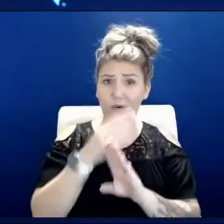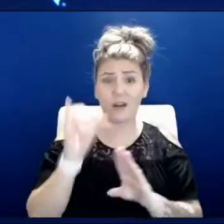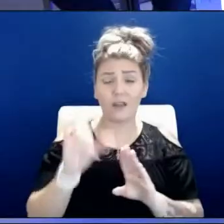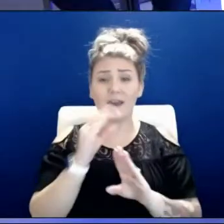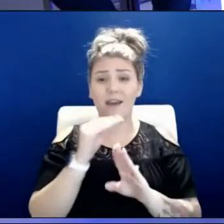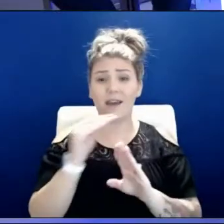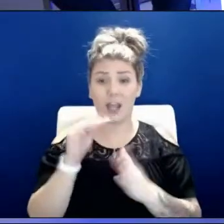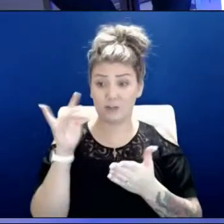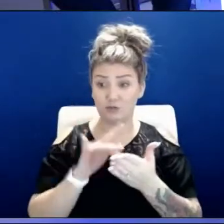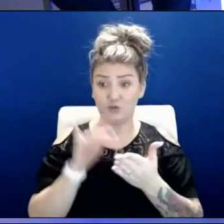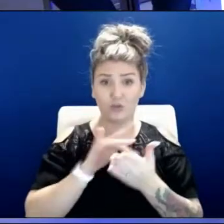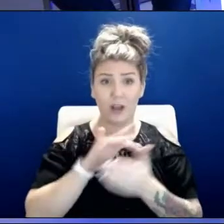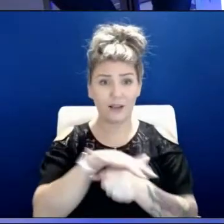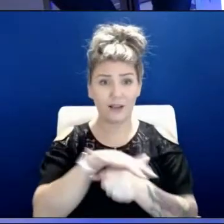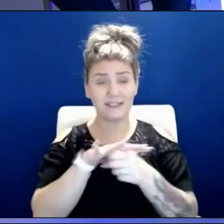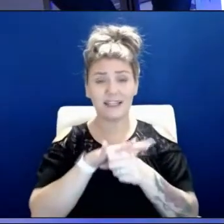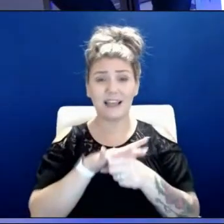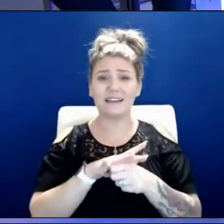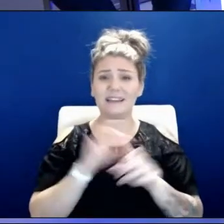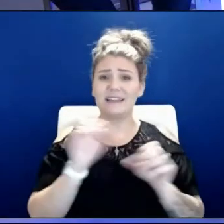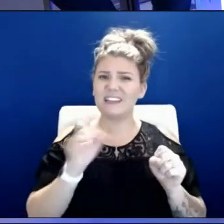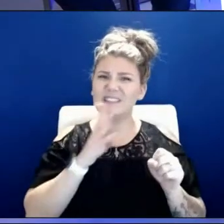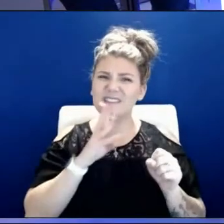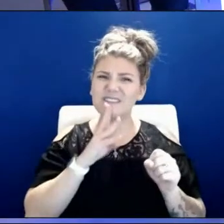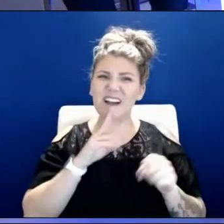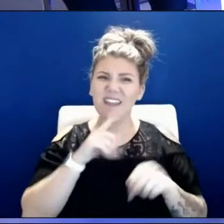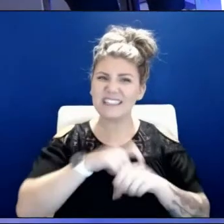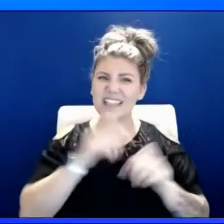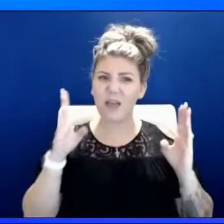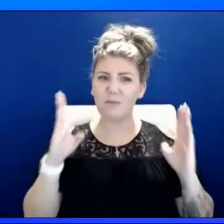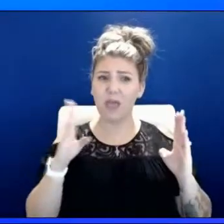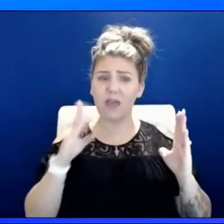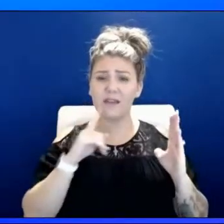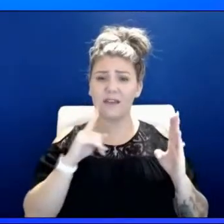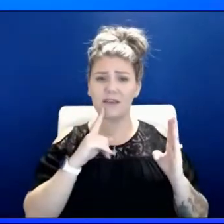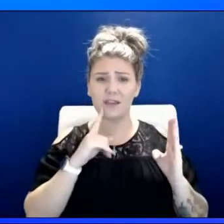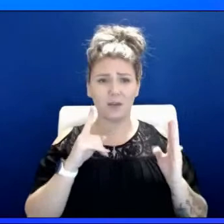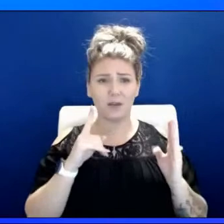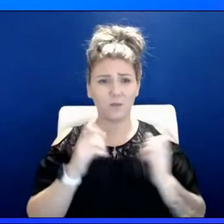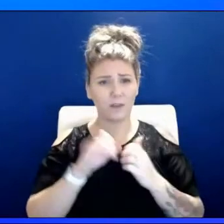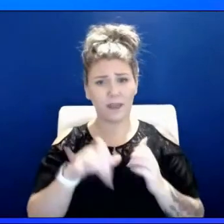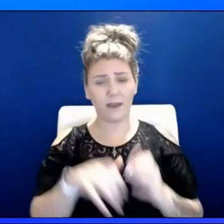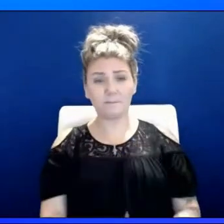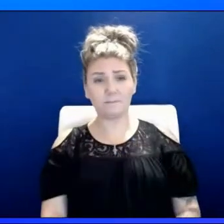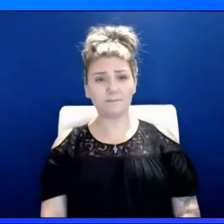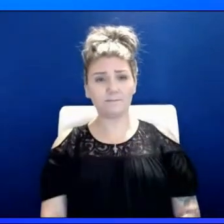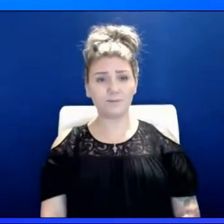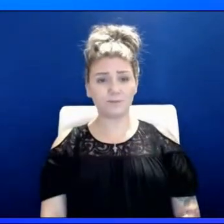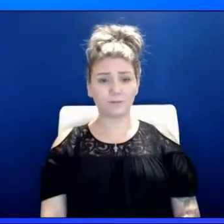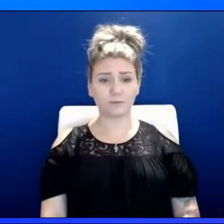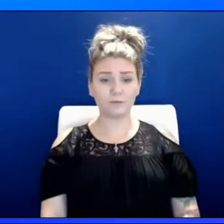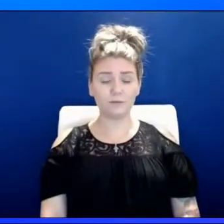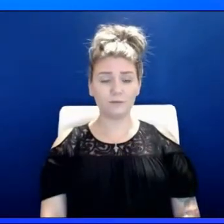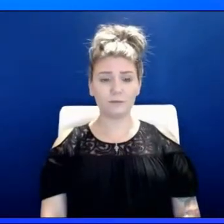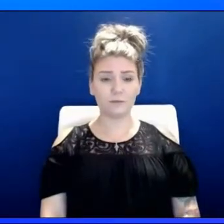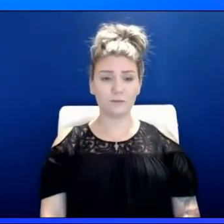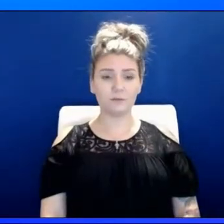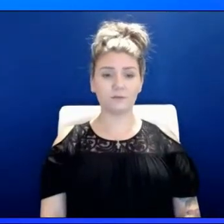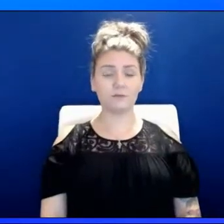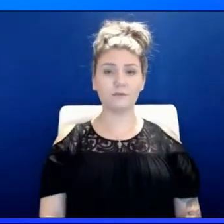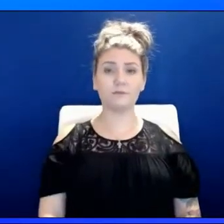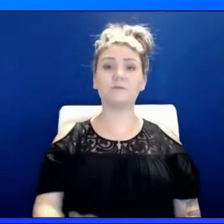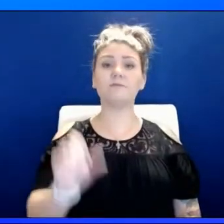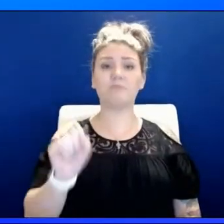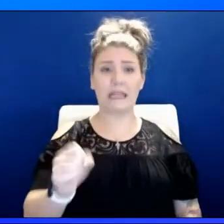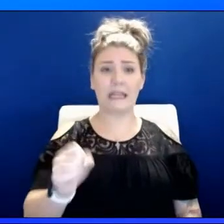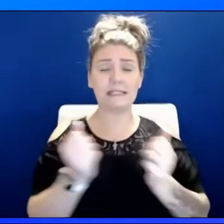bit, the timeline. There's a lot of timeline built into these kind of things. Yeah, so, well, everything has been speeded up, that's for sure, in